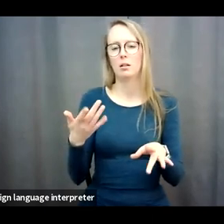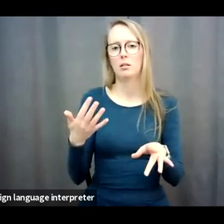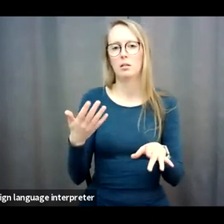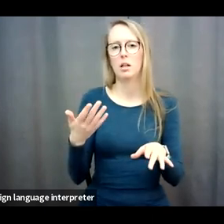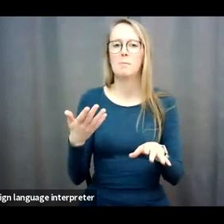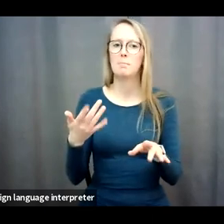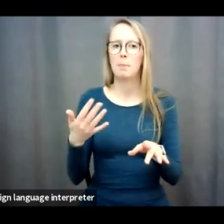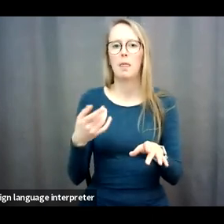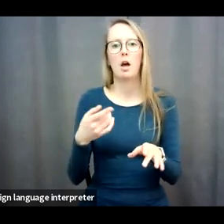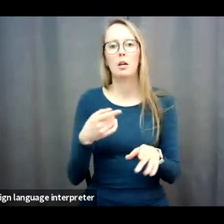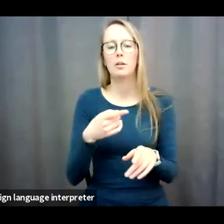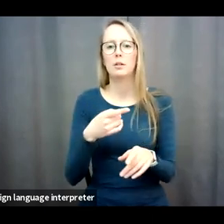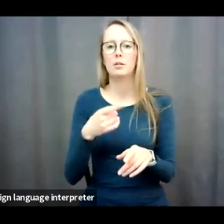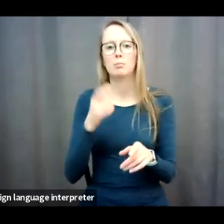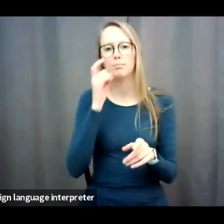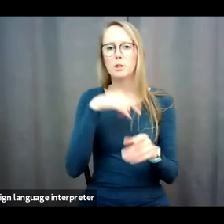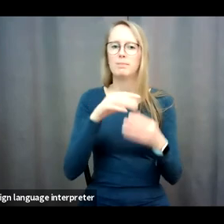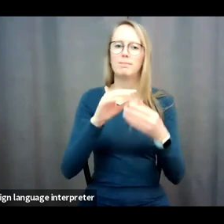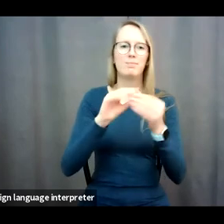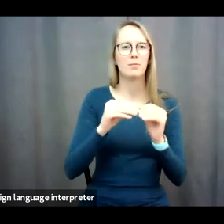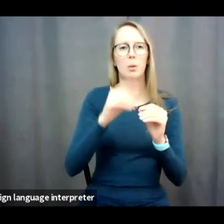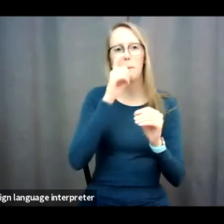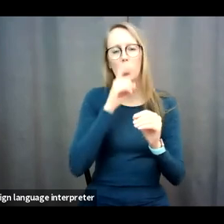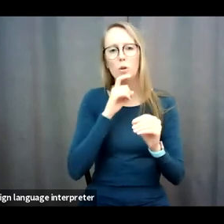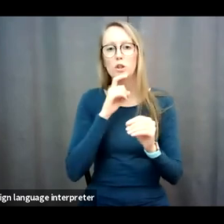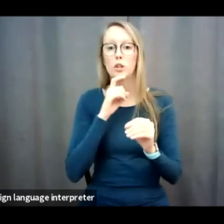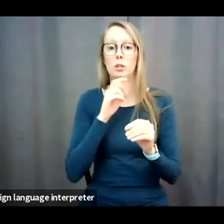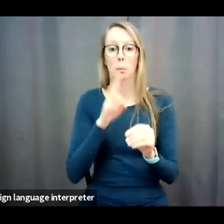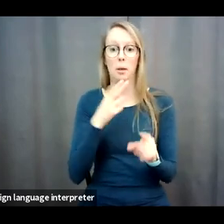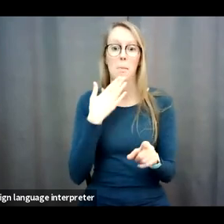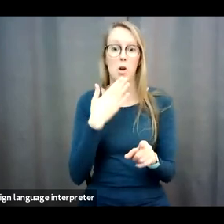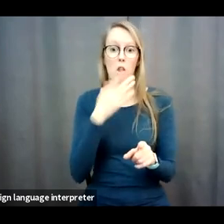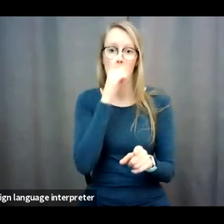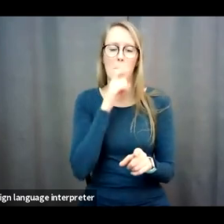You can't really make any policy that's good,